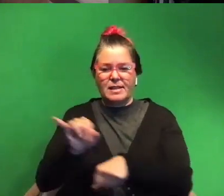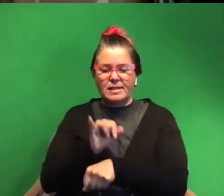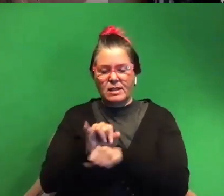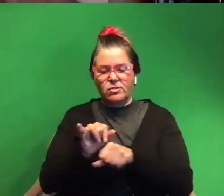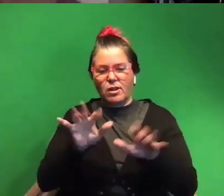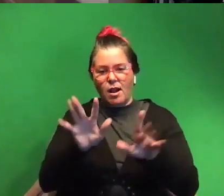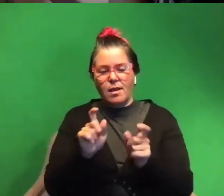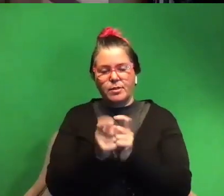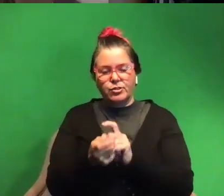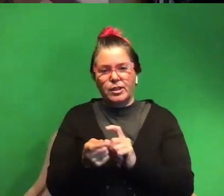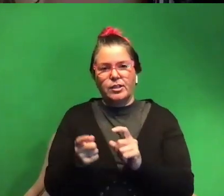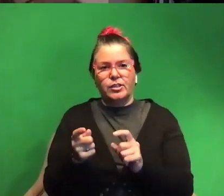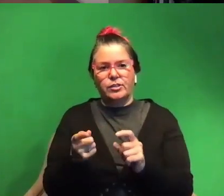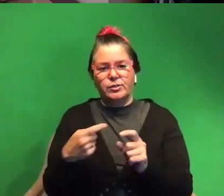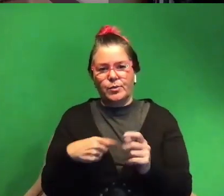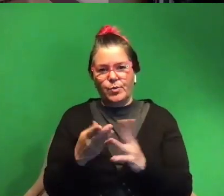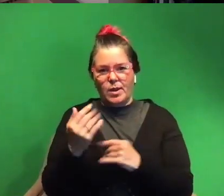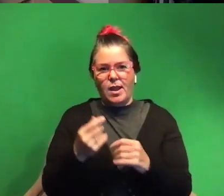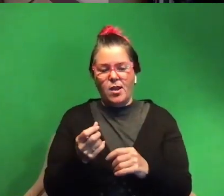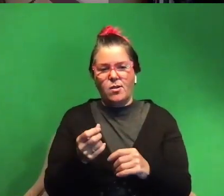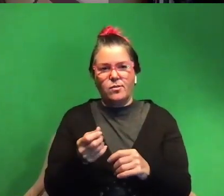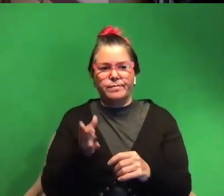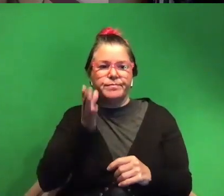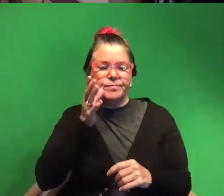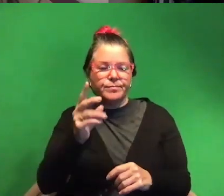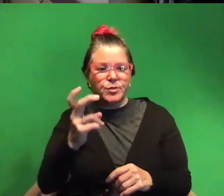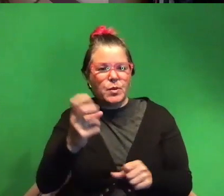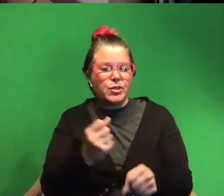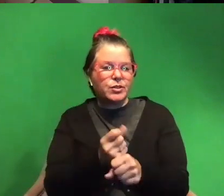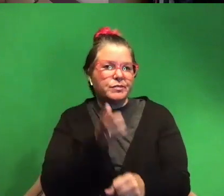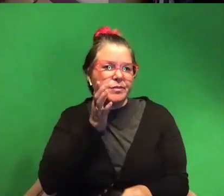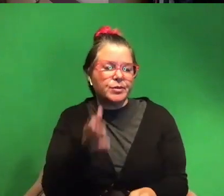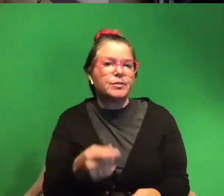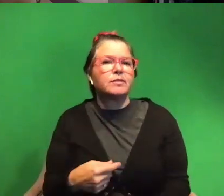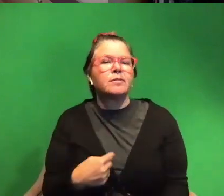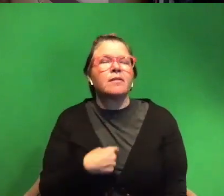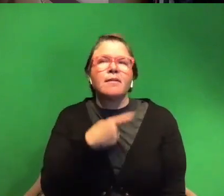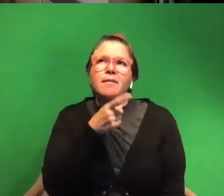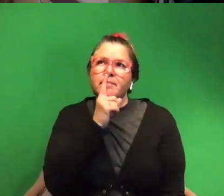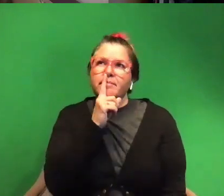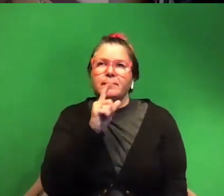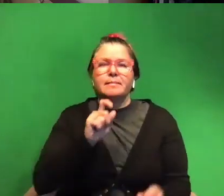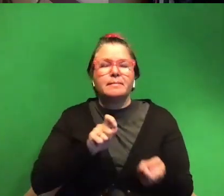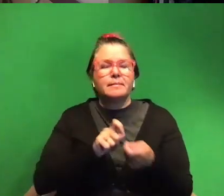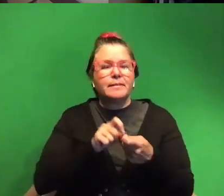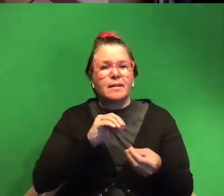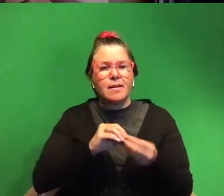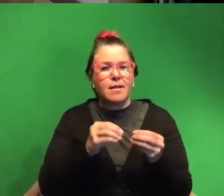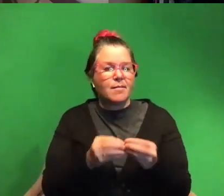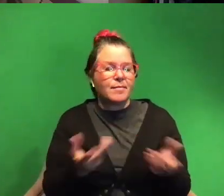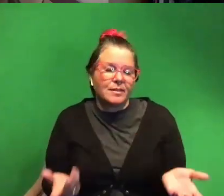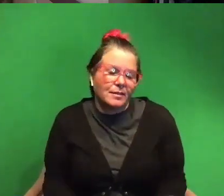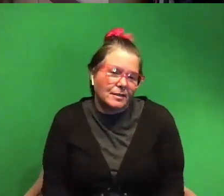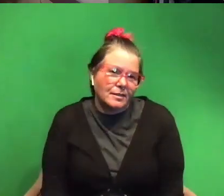change that we're going through now really take its course. So I can't necessarily give you a number on that because